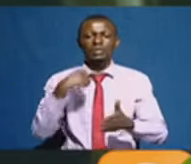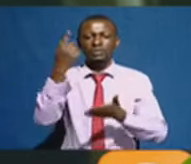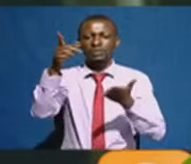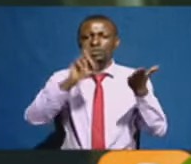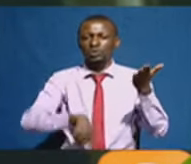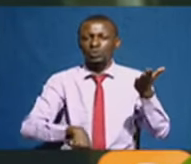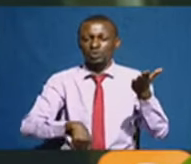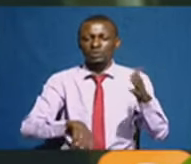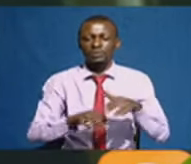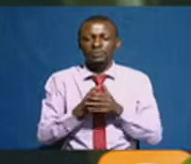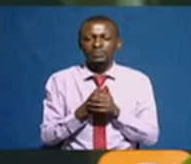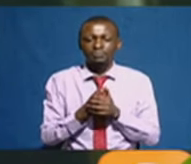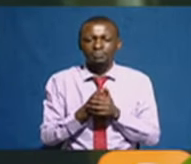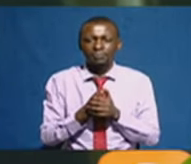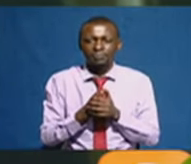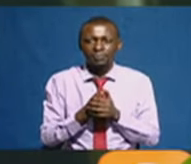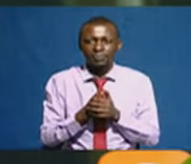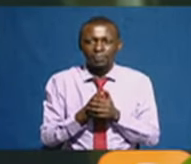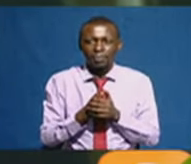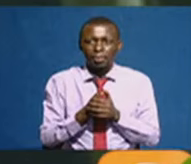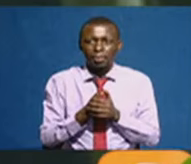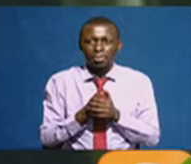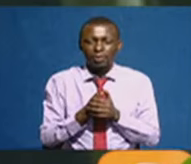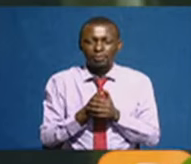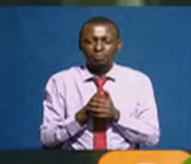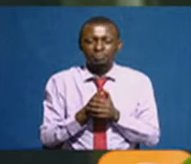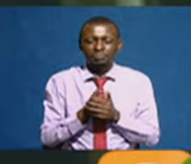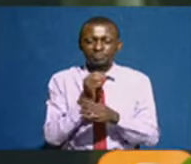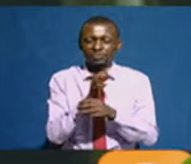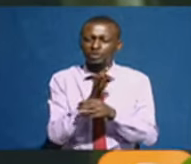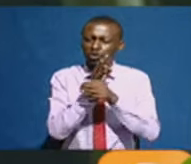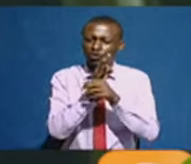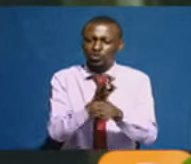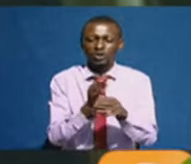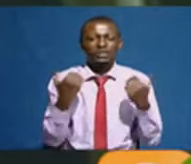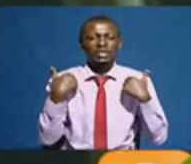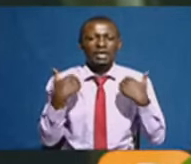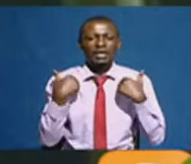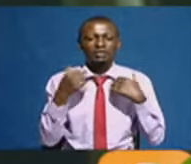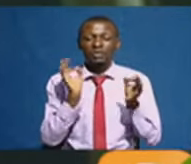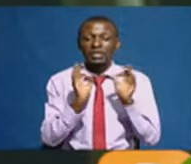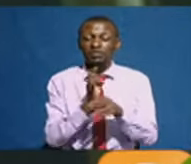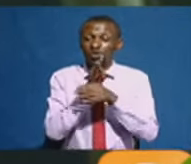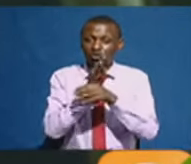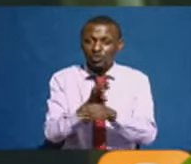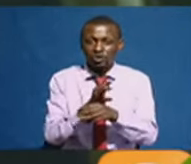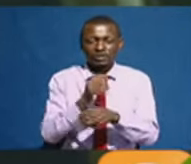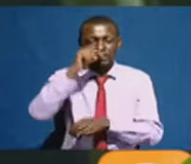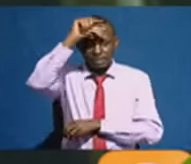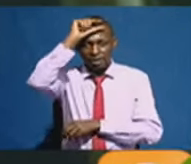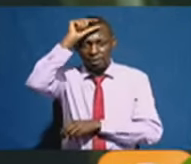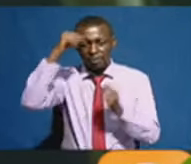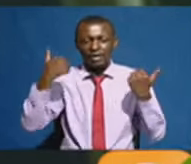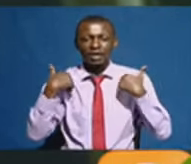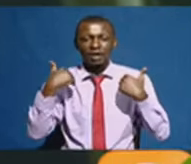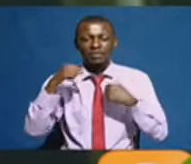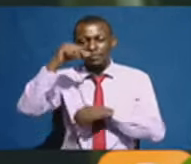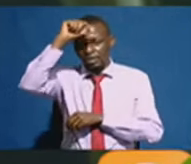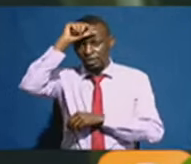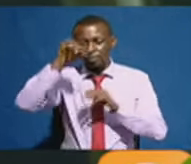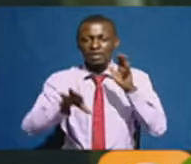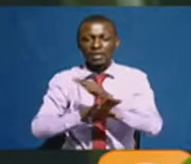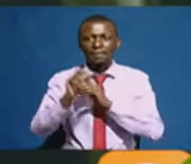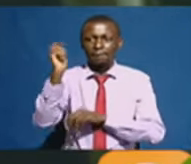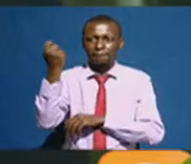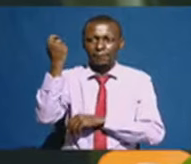again, citing that narrative that this was under duress. But you see, again, even if it was under duress, there was a government in place. That government, the deputy